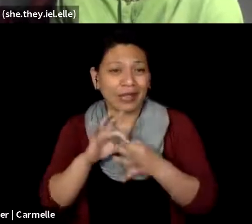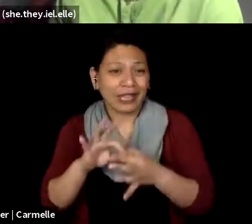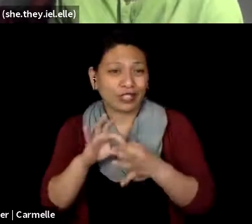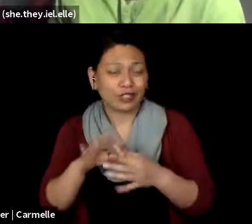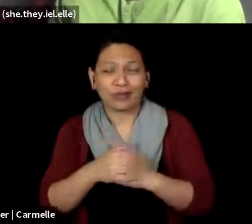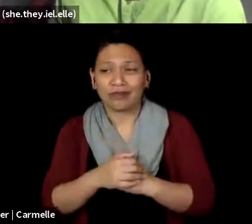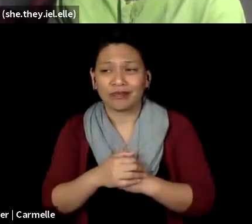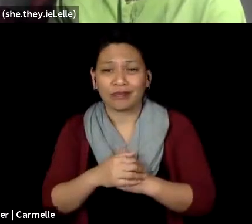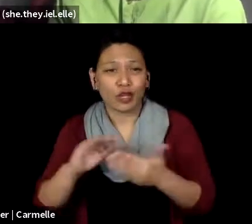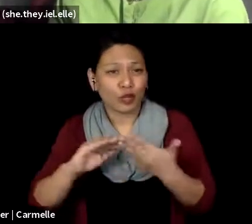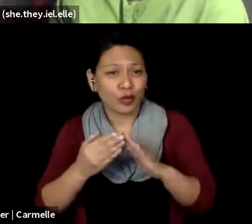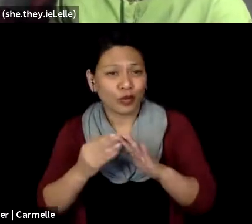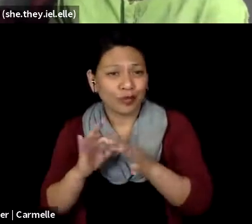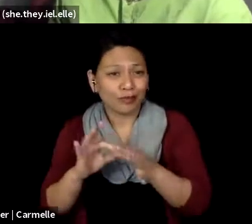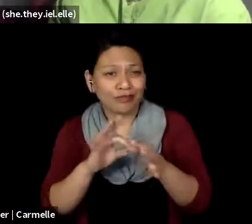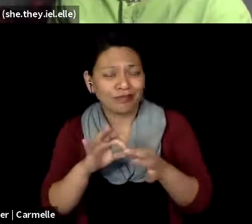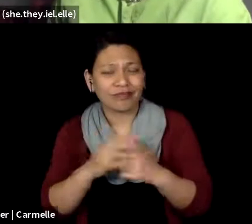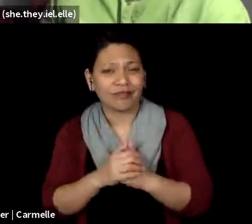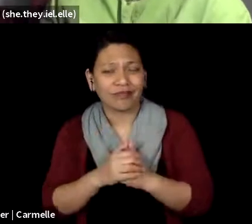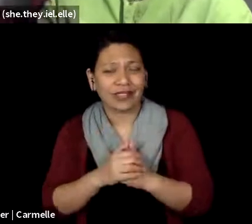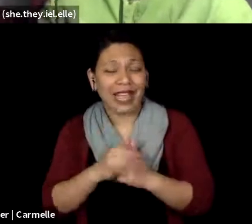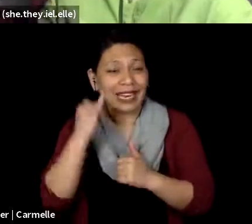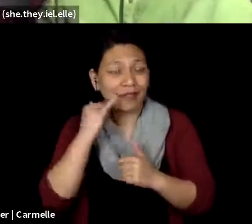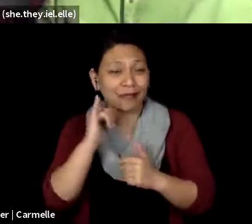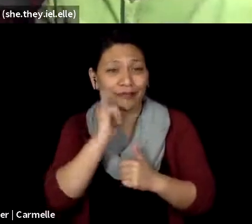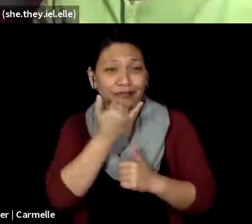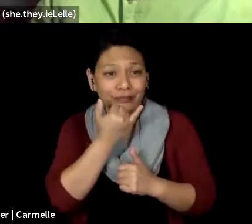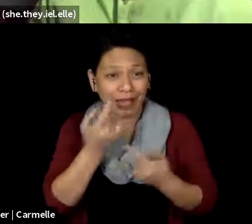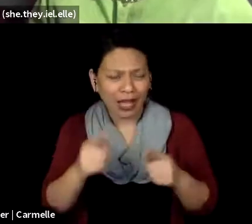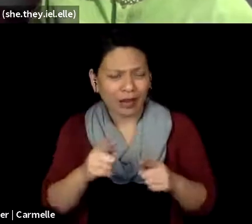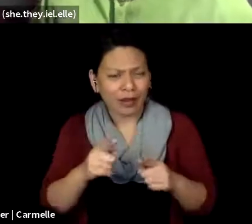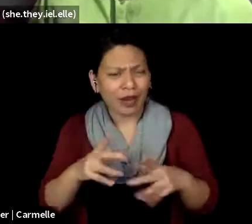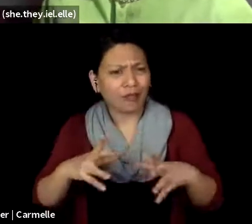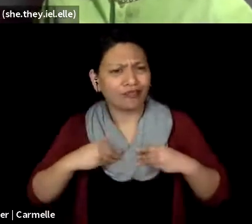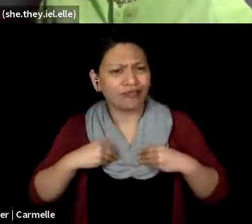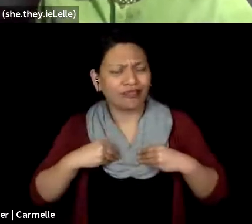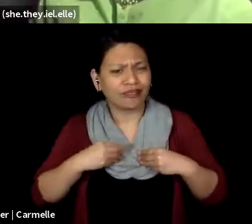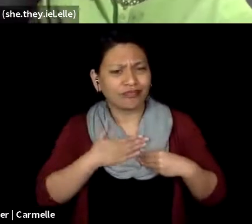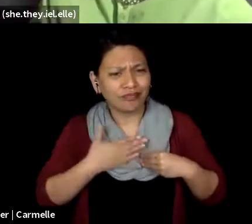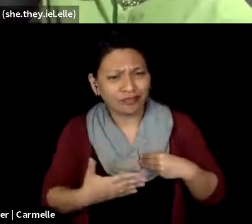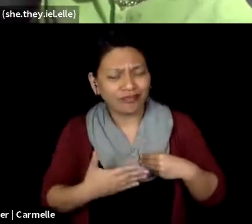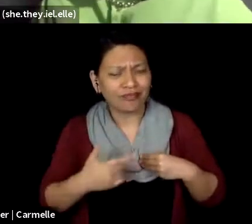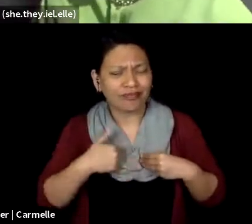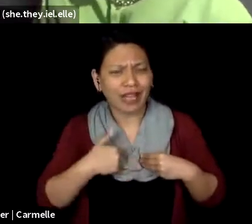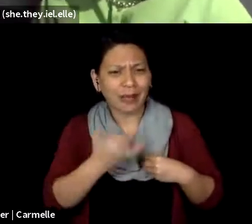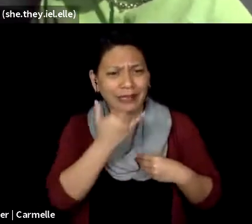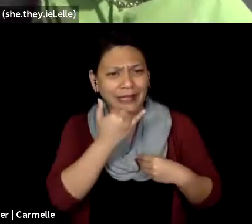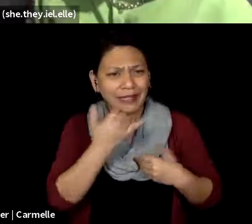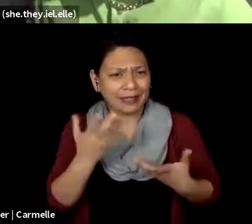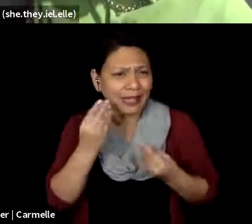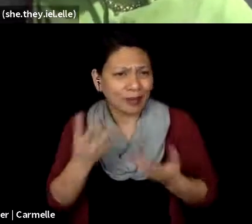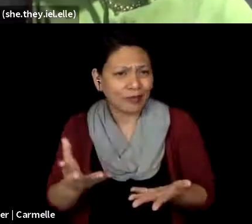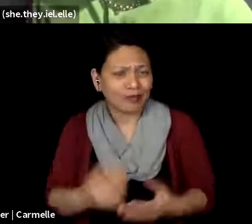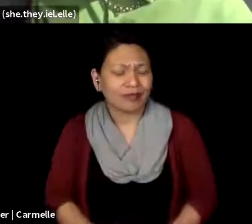really owning when you mess up. Thank you so much, Yolanda and Aria, for those thoughts.